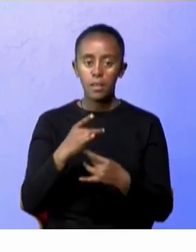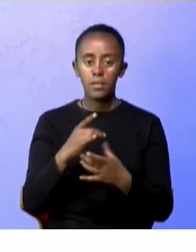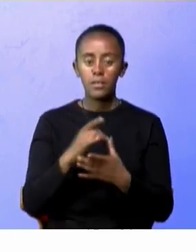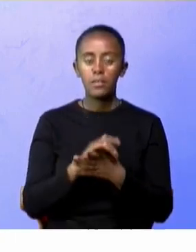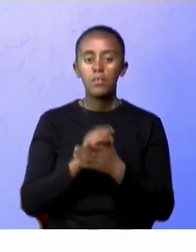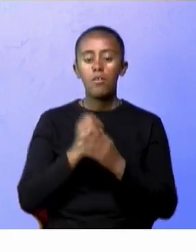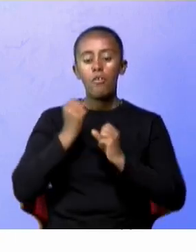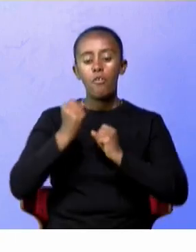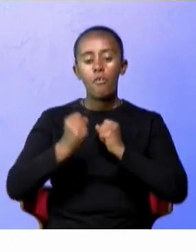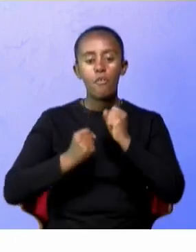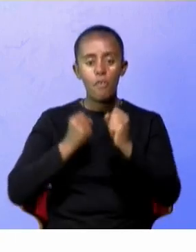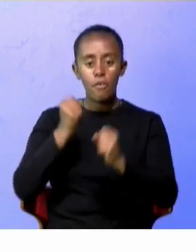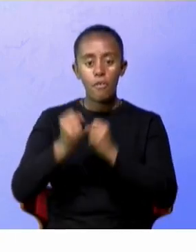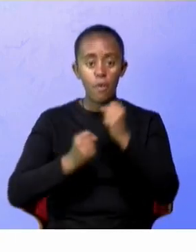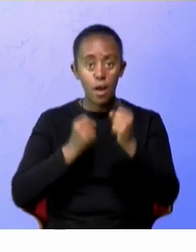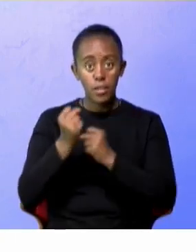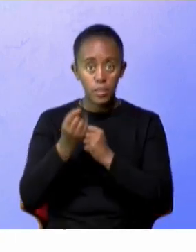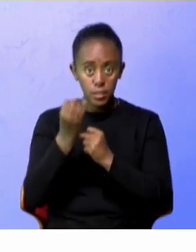running